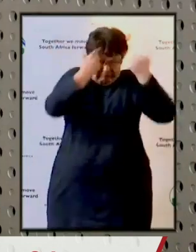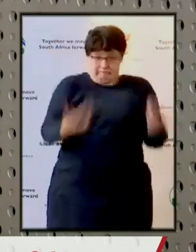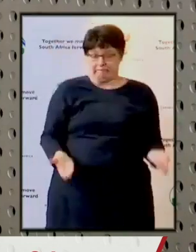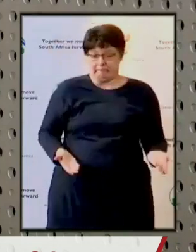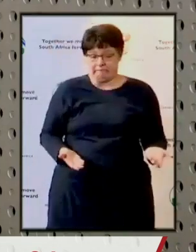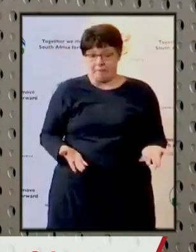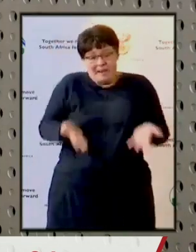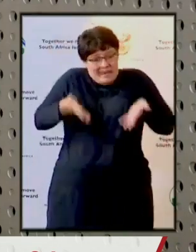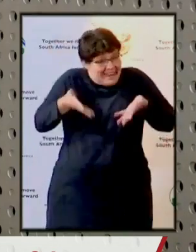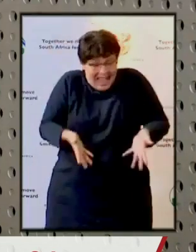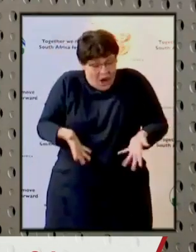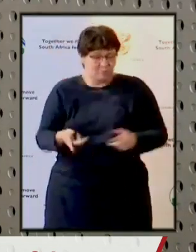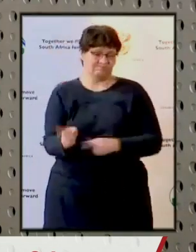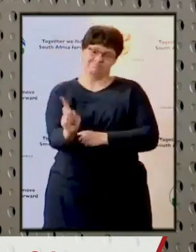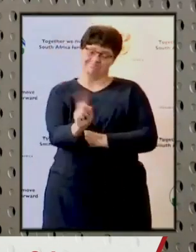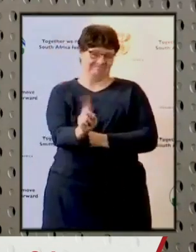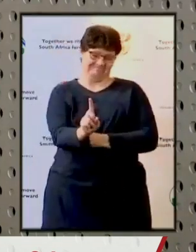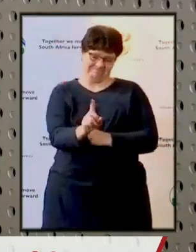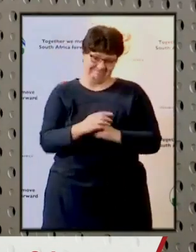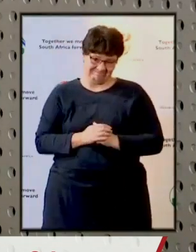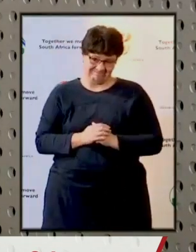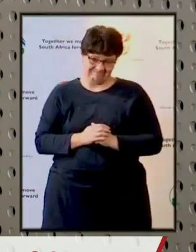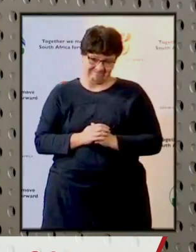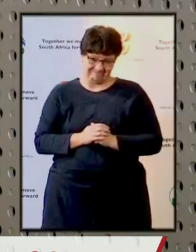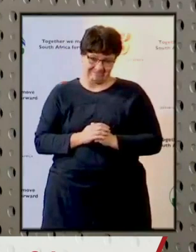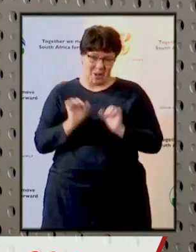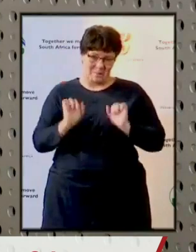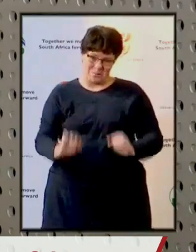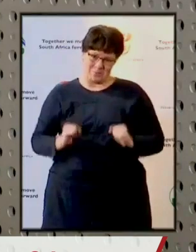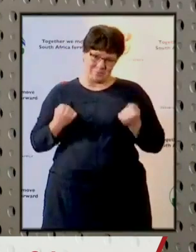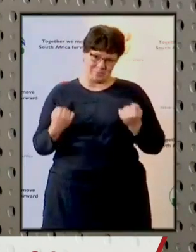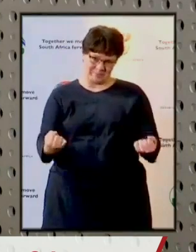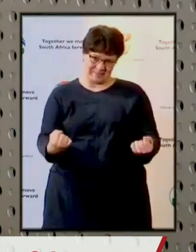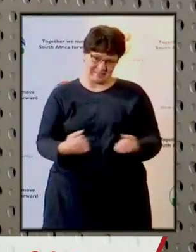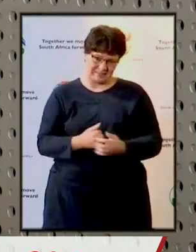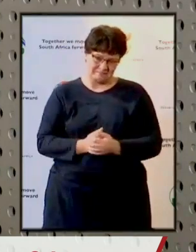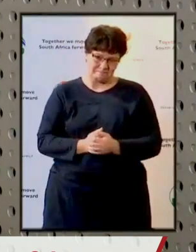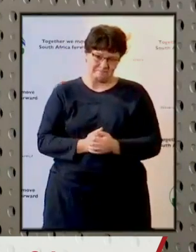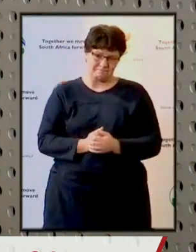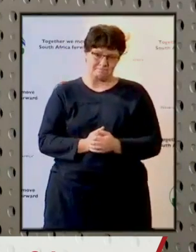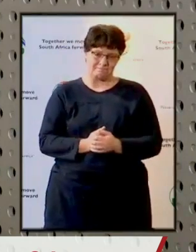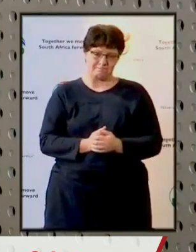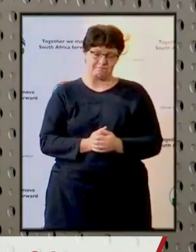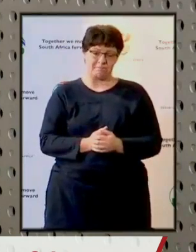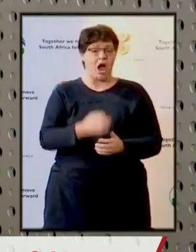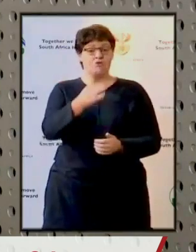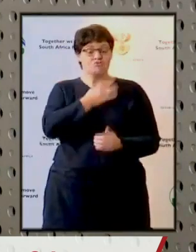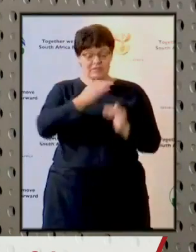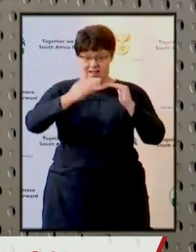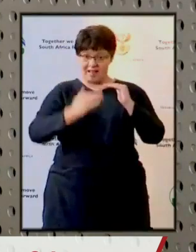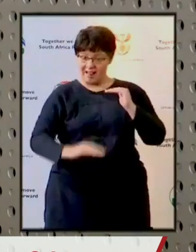But for now, it is not possible. When the risks are